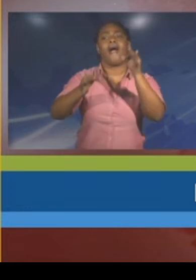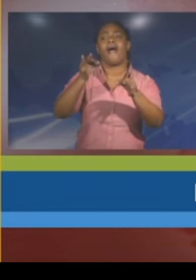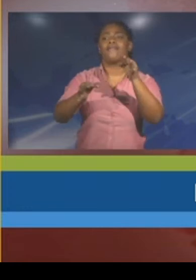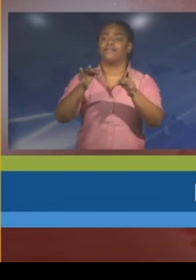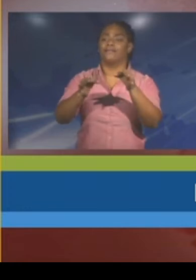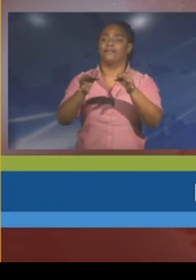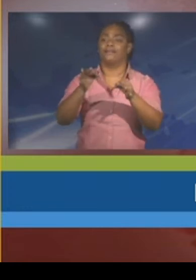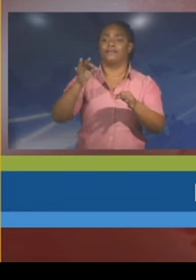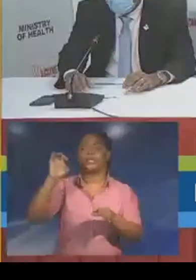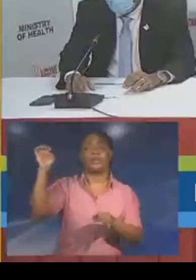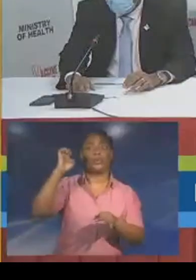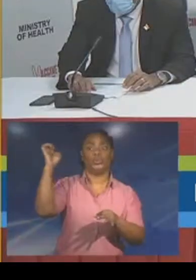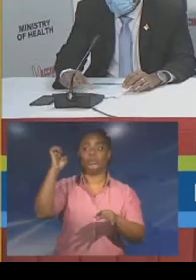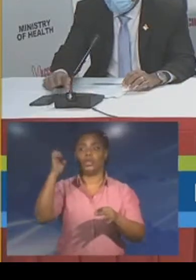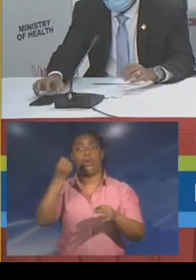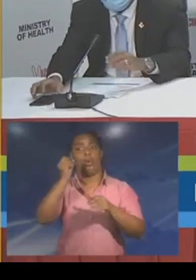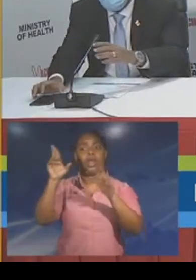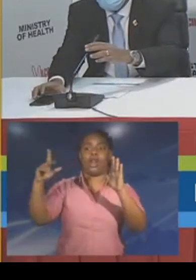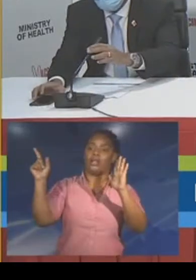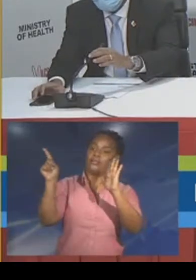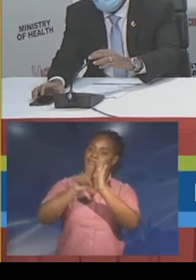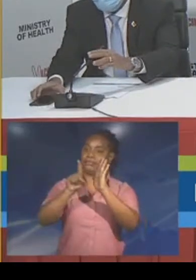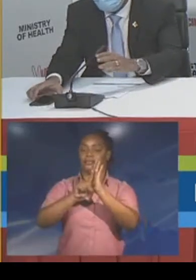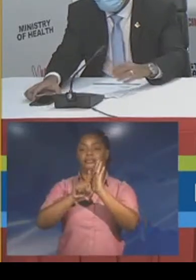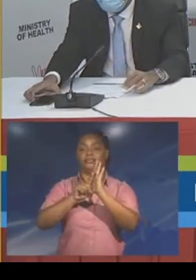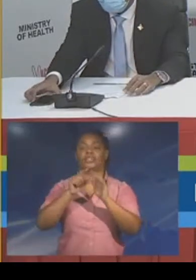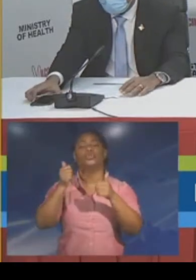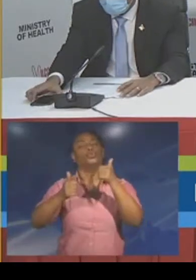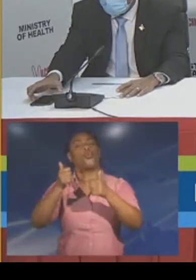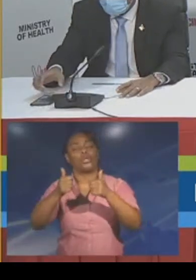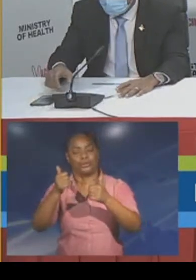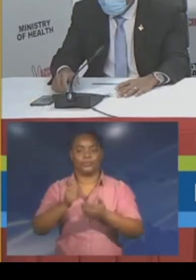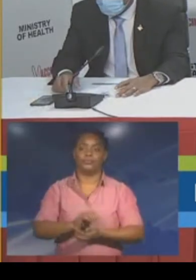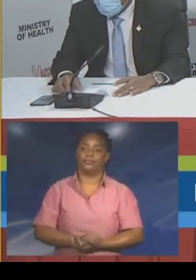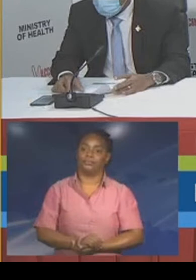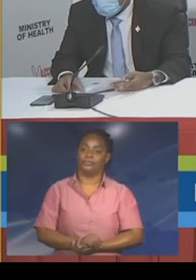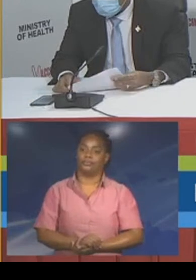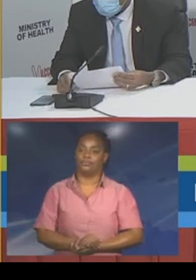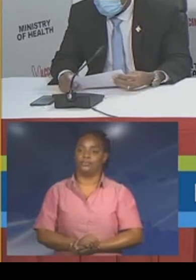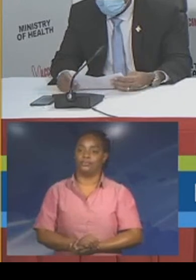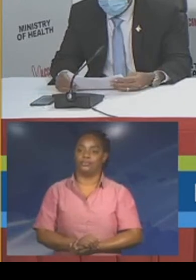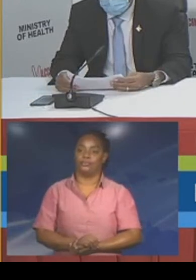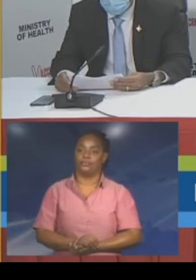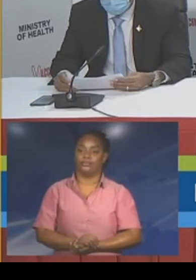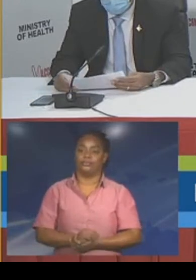Alexander. Thank you, CMO. We now go to Dr. Hines for the epidemiological update.